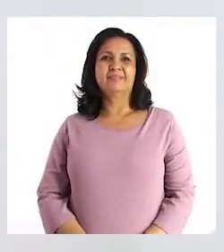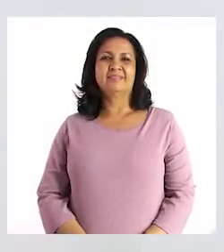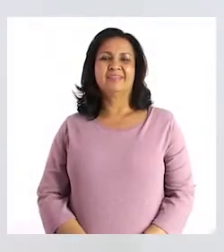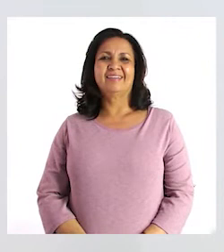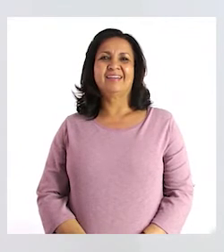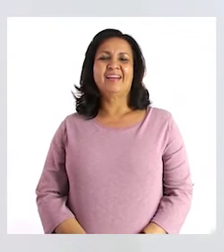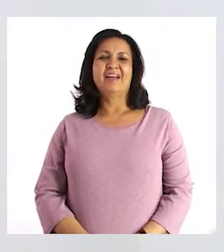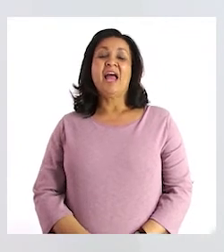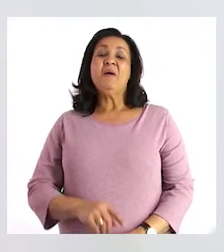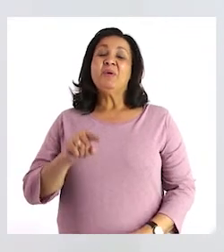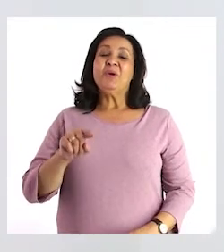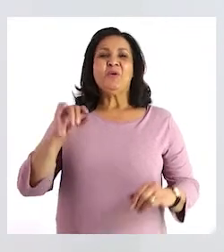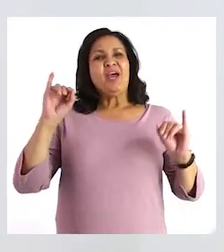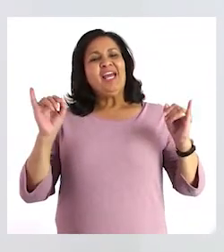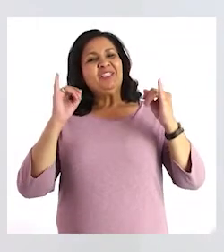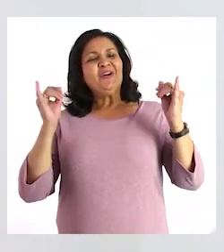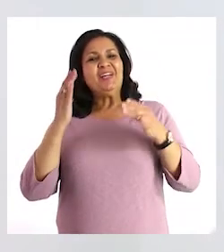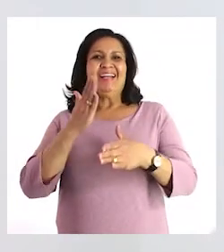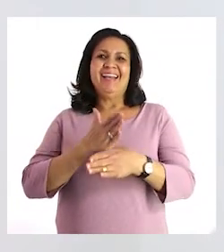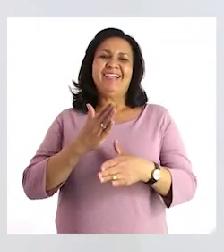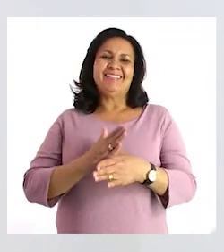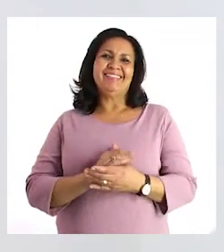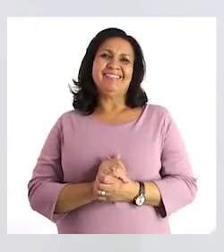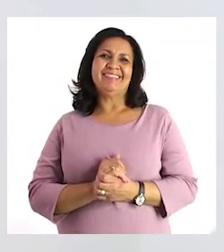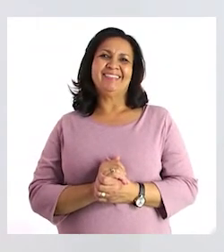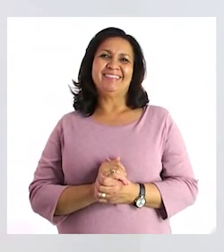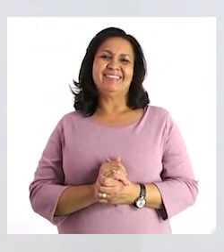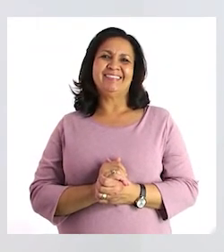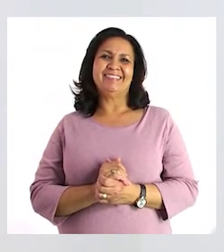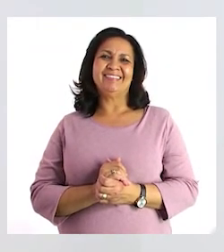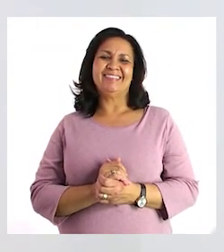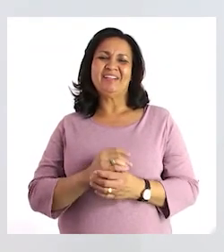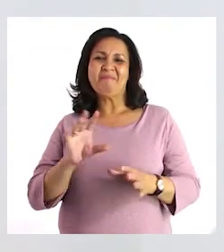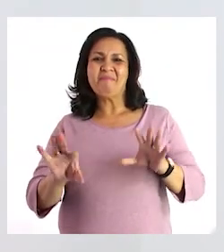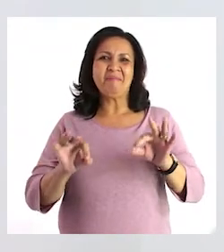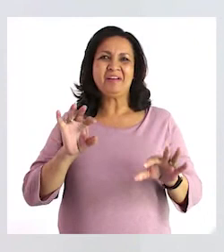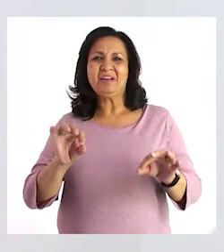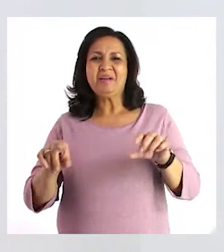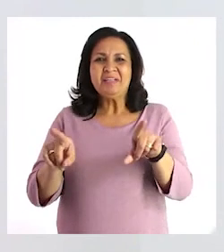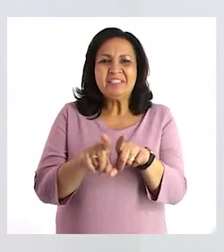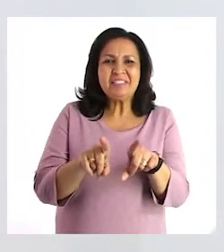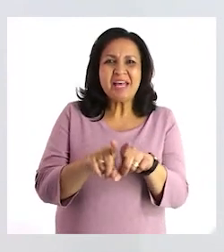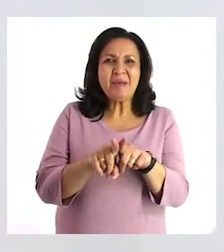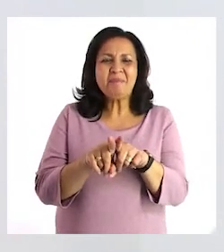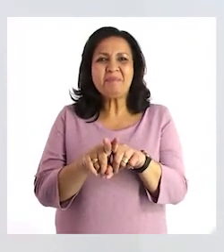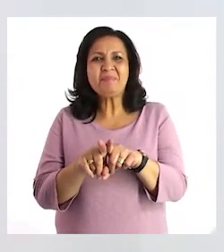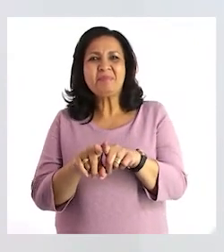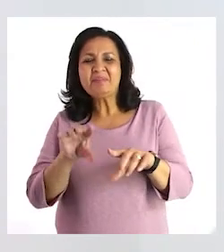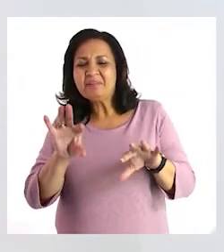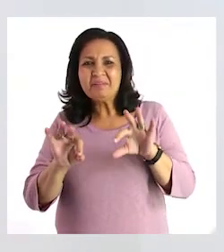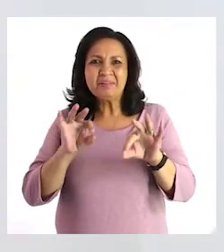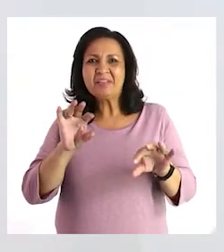Friends, I hope you enjoyed the lessons we did on finding the matching pair and on finding the